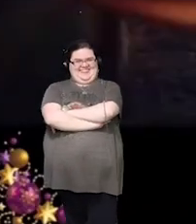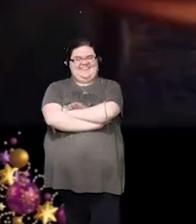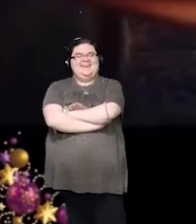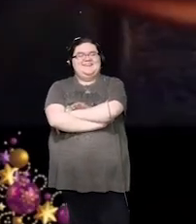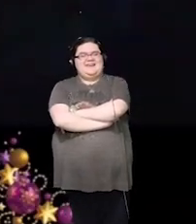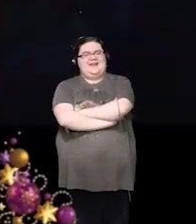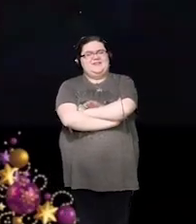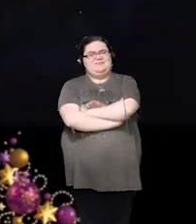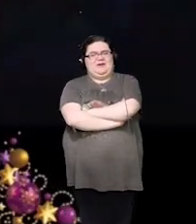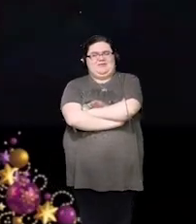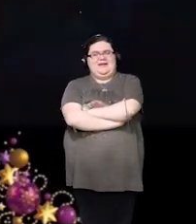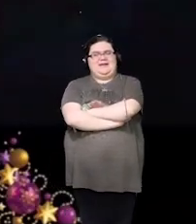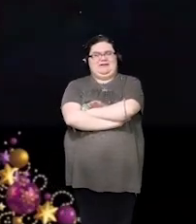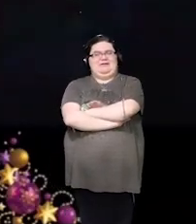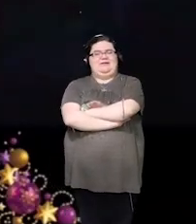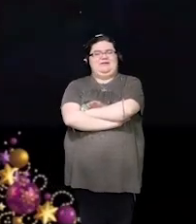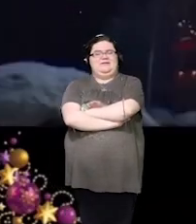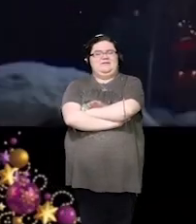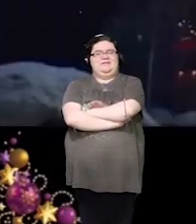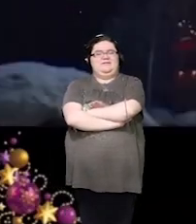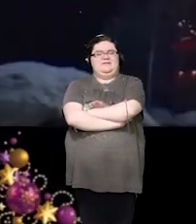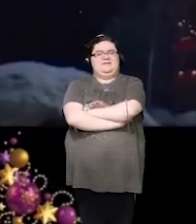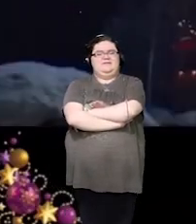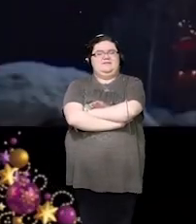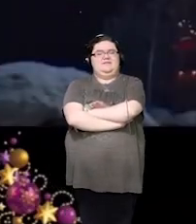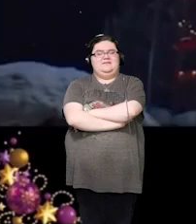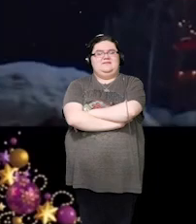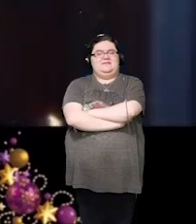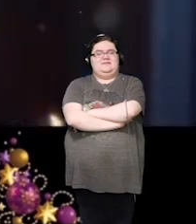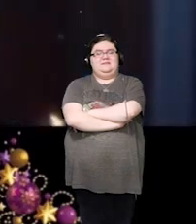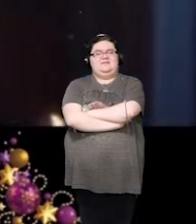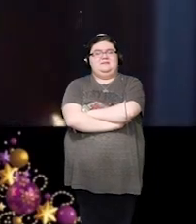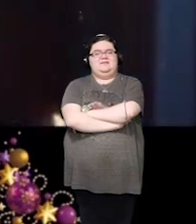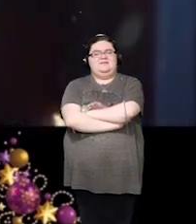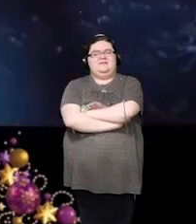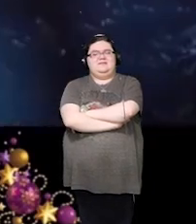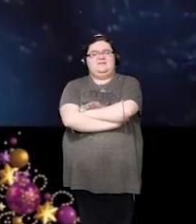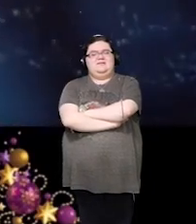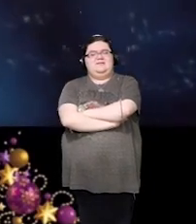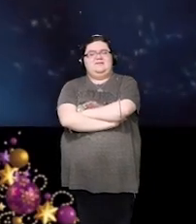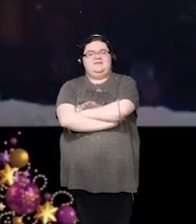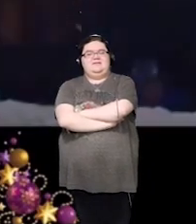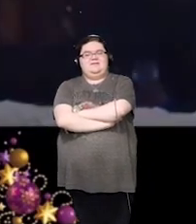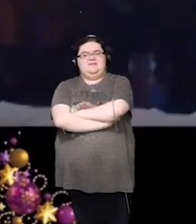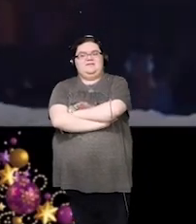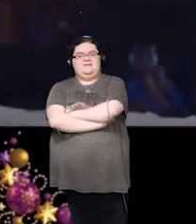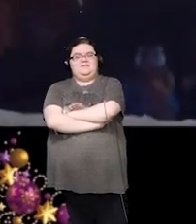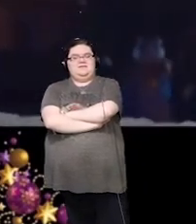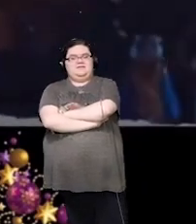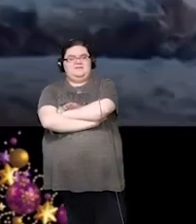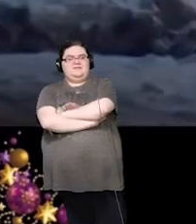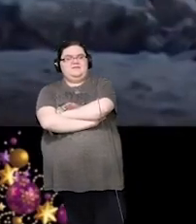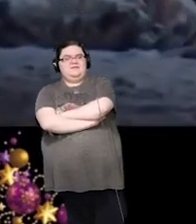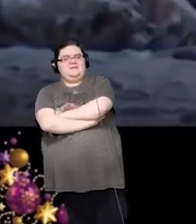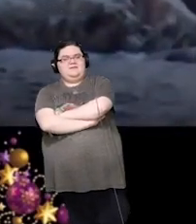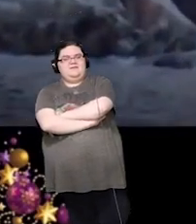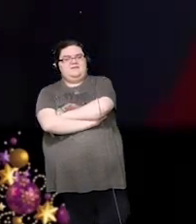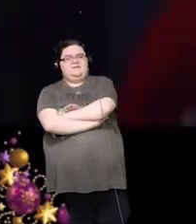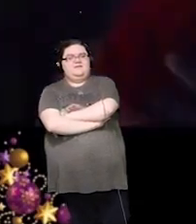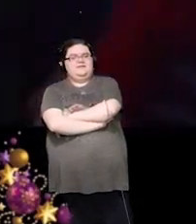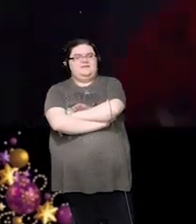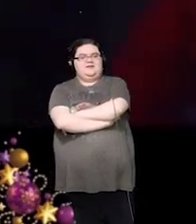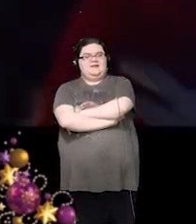unnecessary. This part right here. Just waited there. Turn the fireplace on and you've got him. The